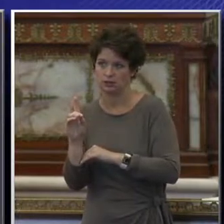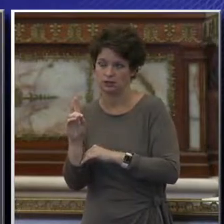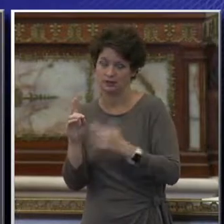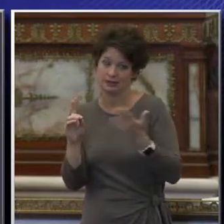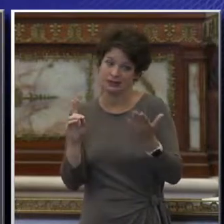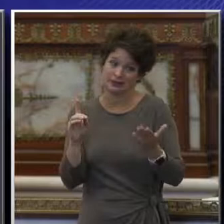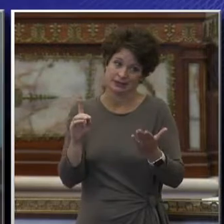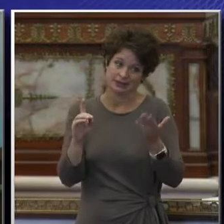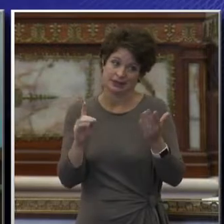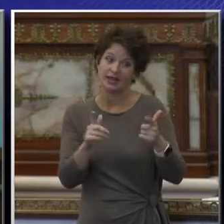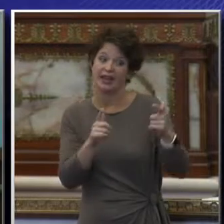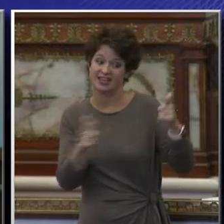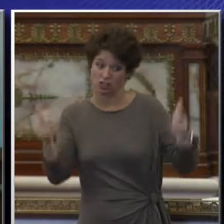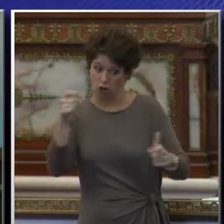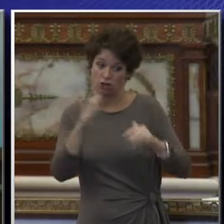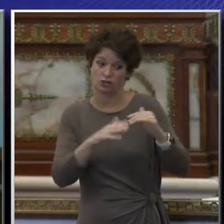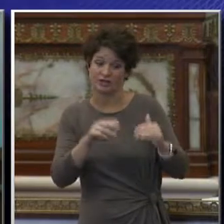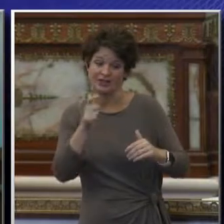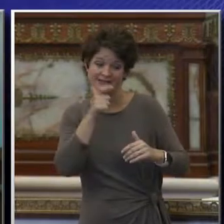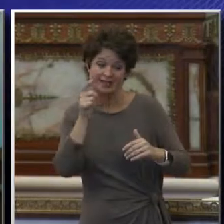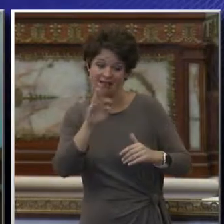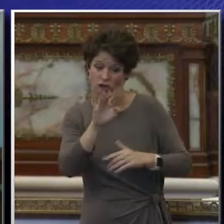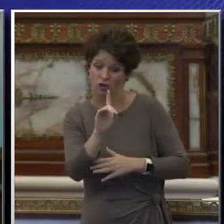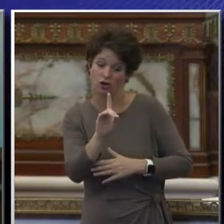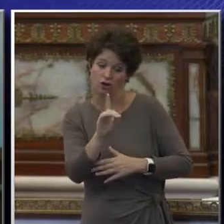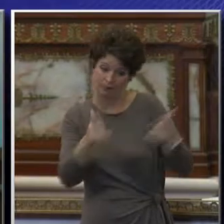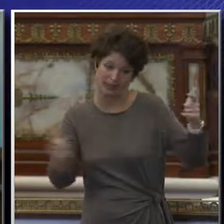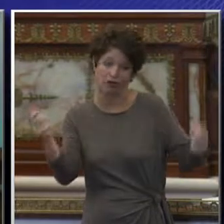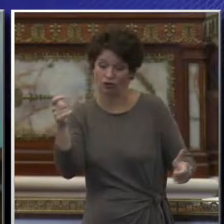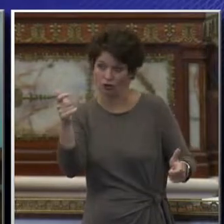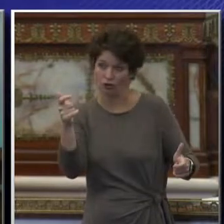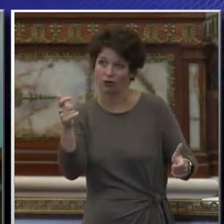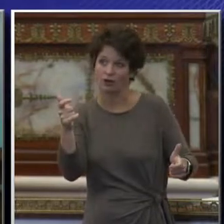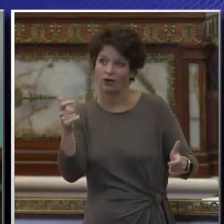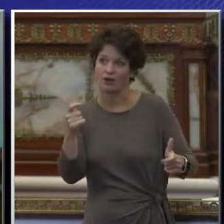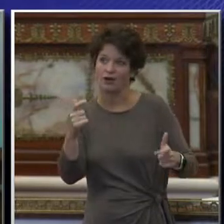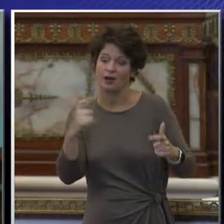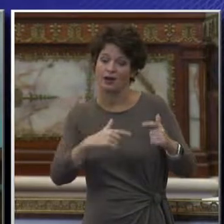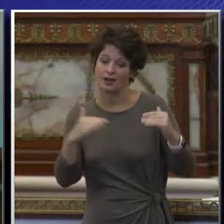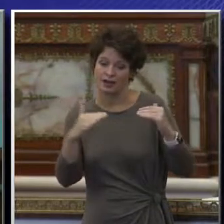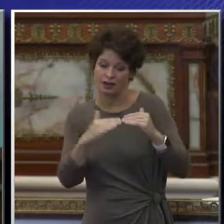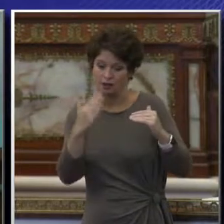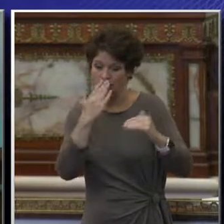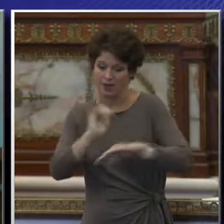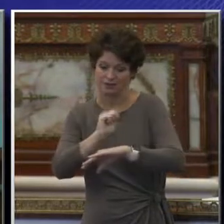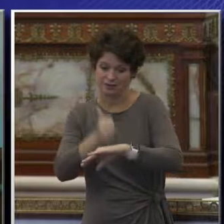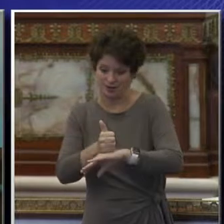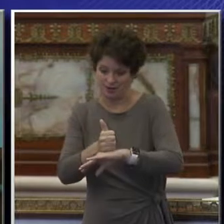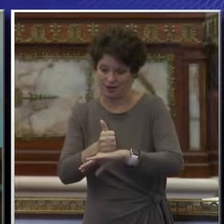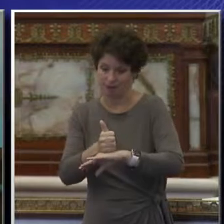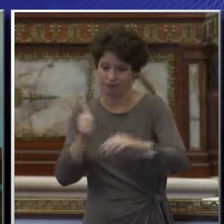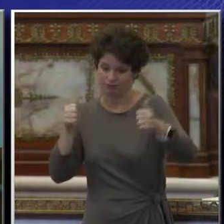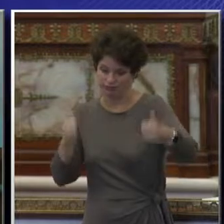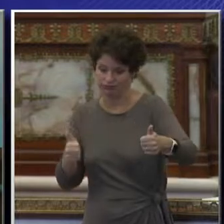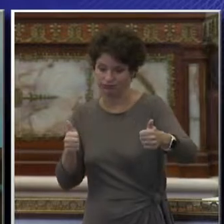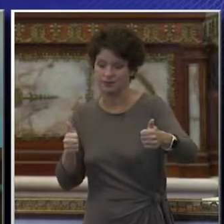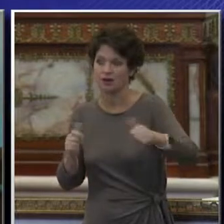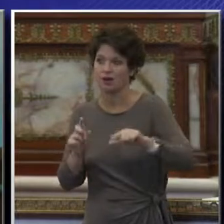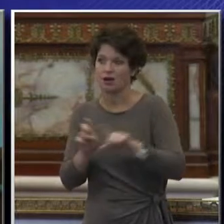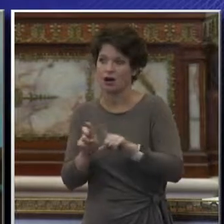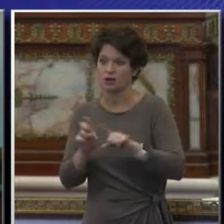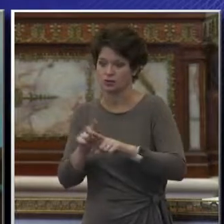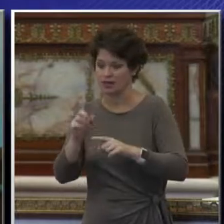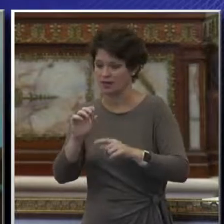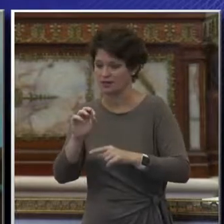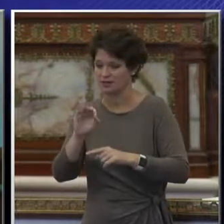It's larger than the Navy Yard, and I think equally well positioned and has some tremendous